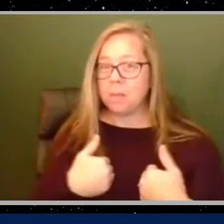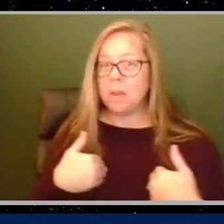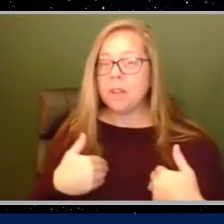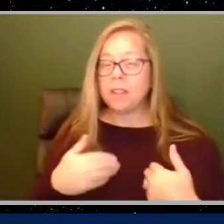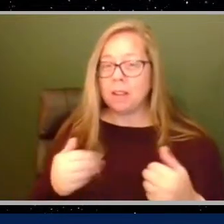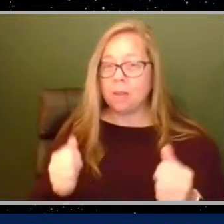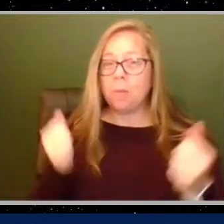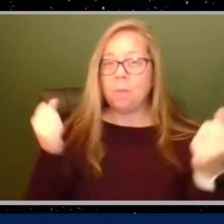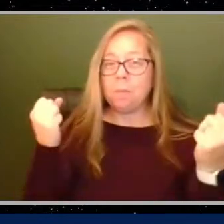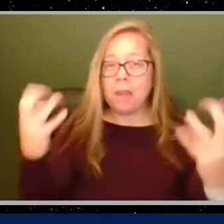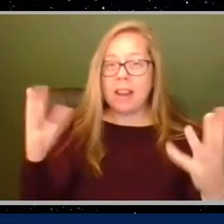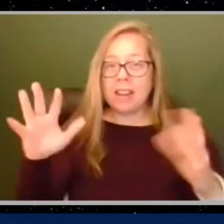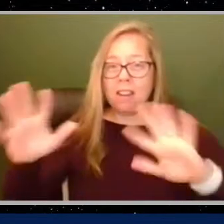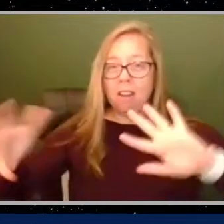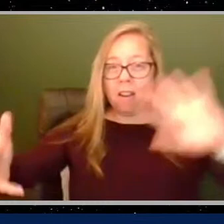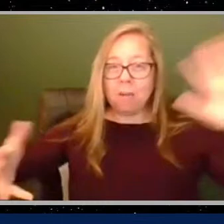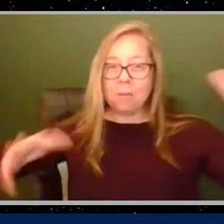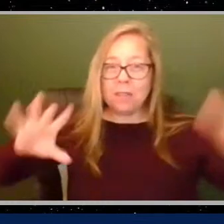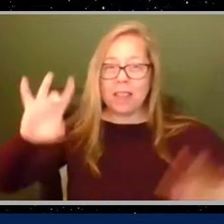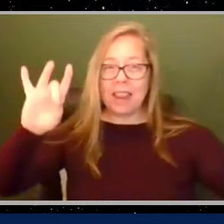All right. Perfect lab assistant.